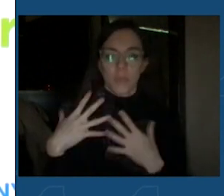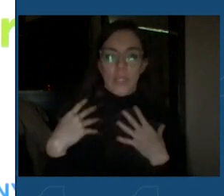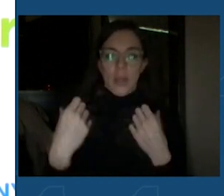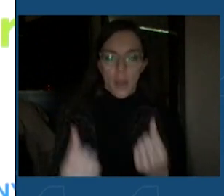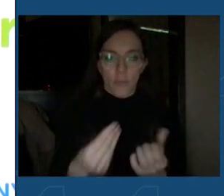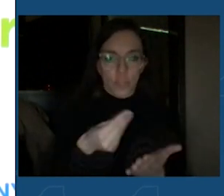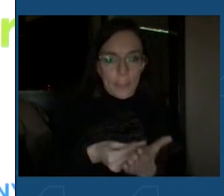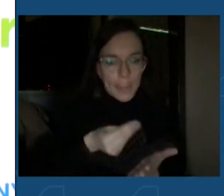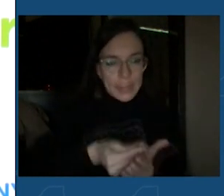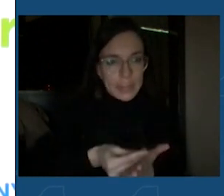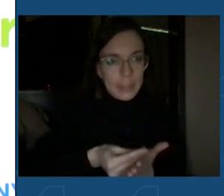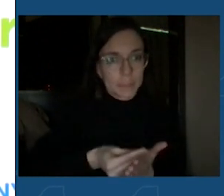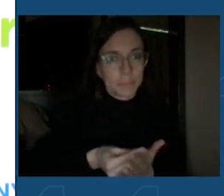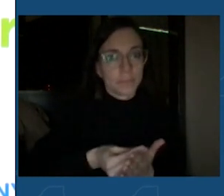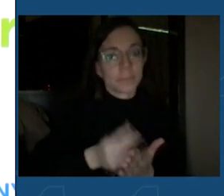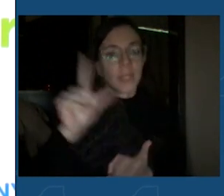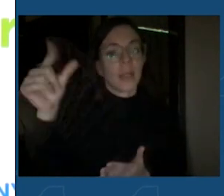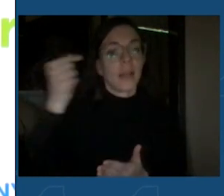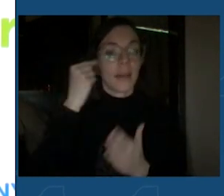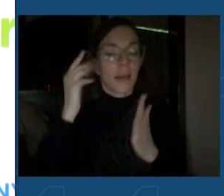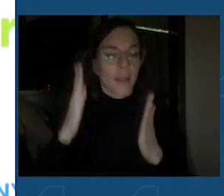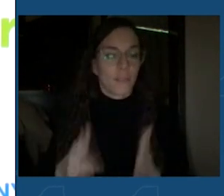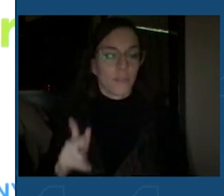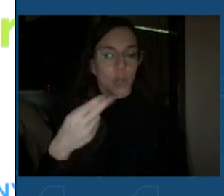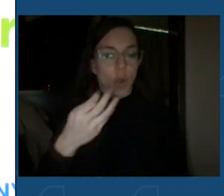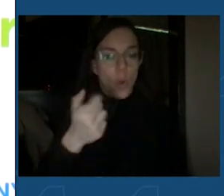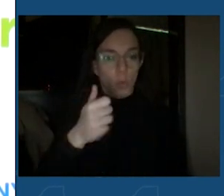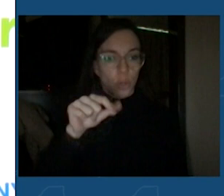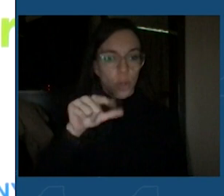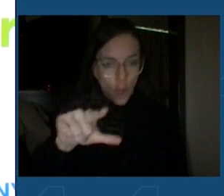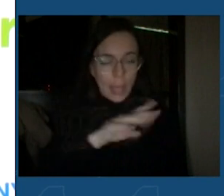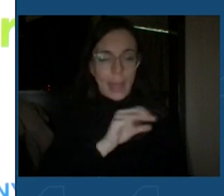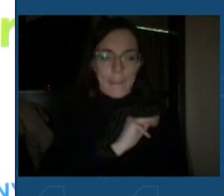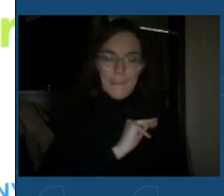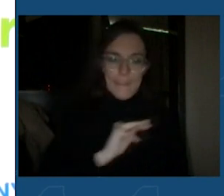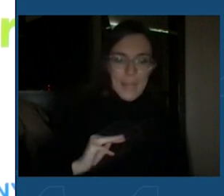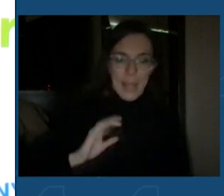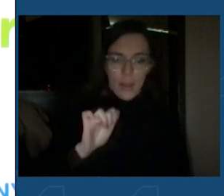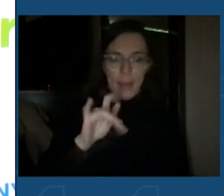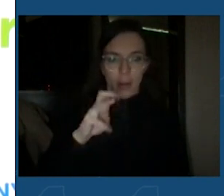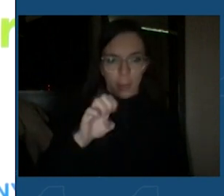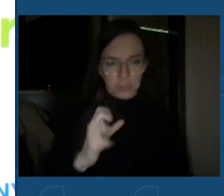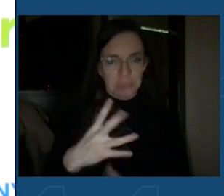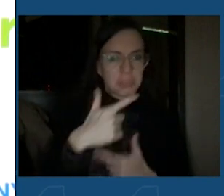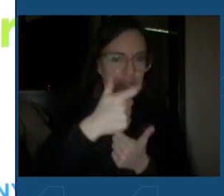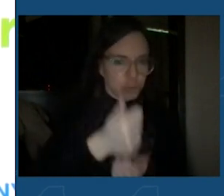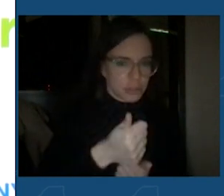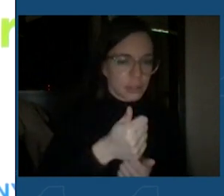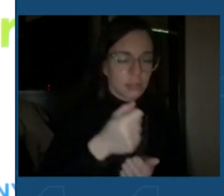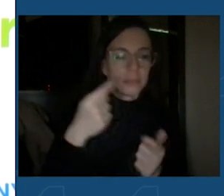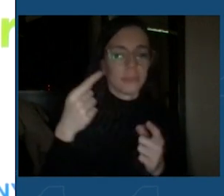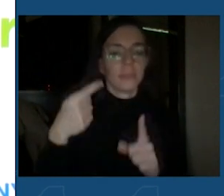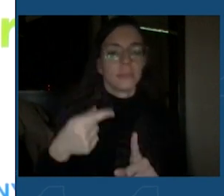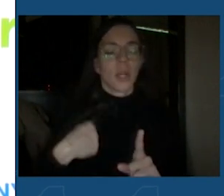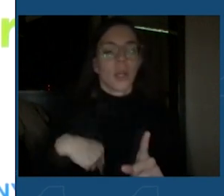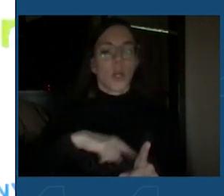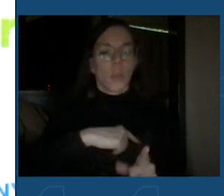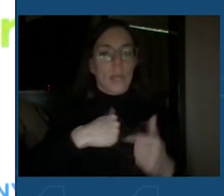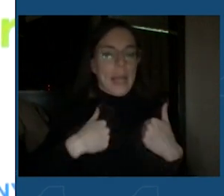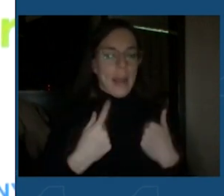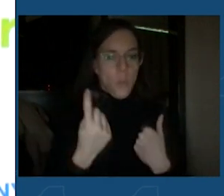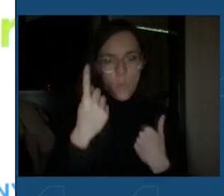then Governor Hochul and the mayor were interested in all this. We had one sort of